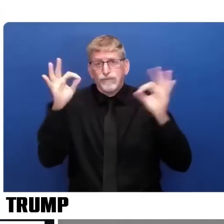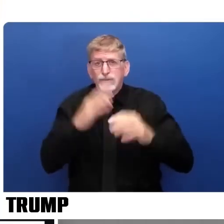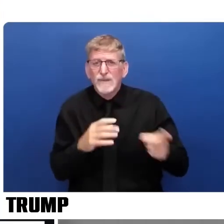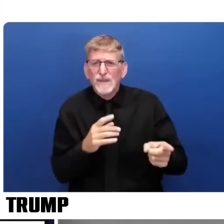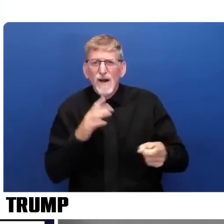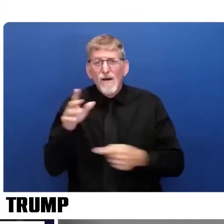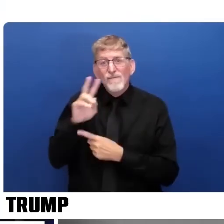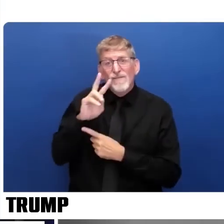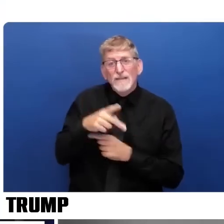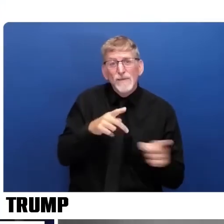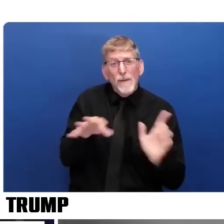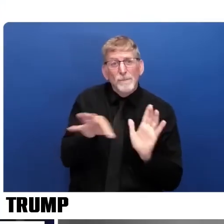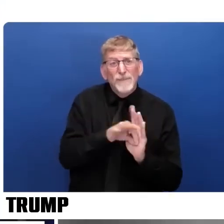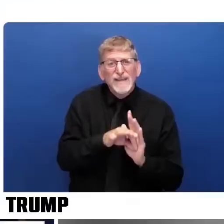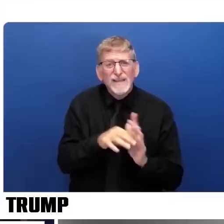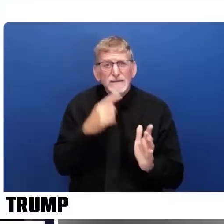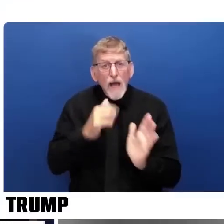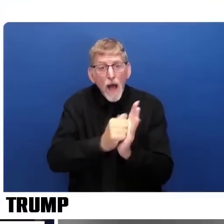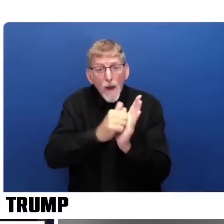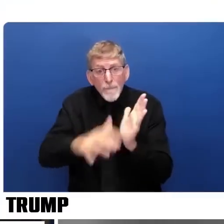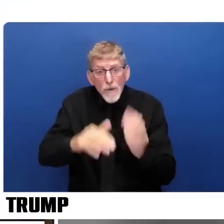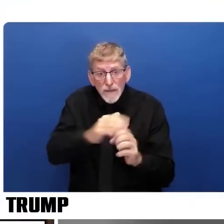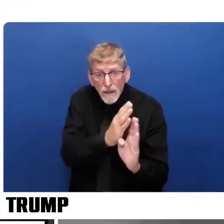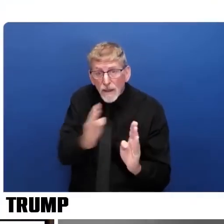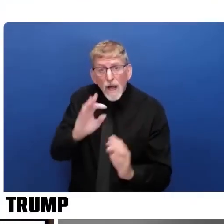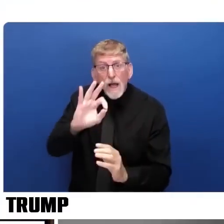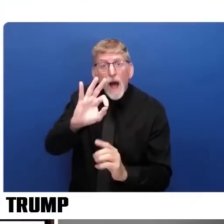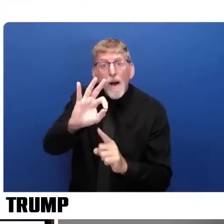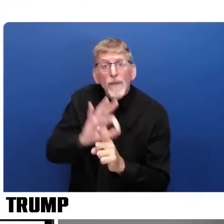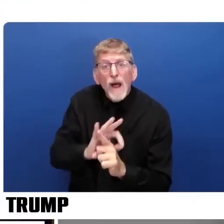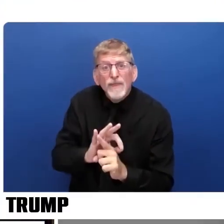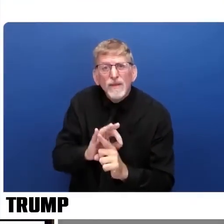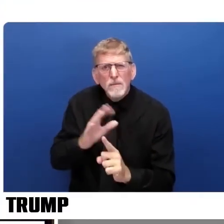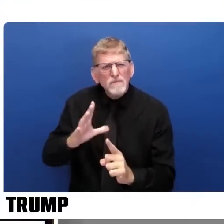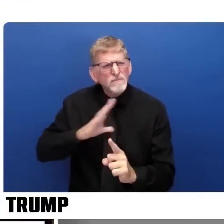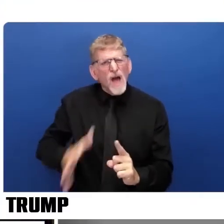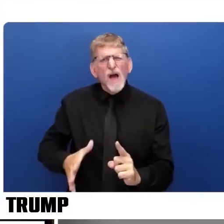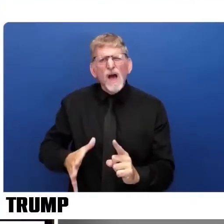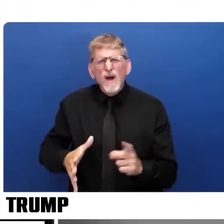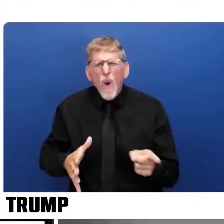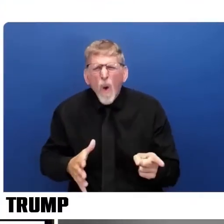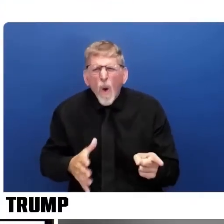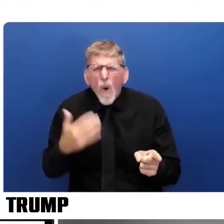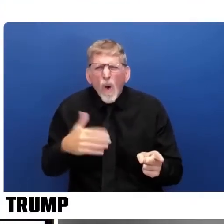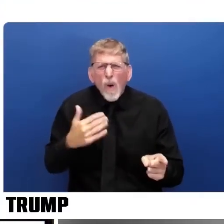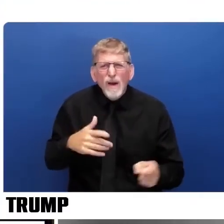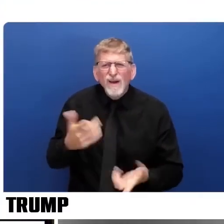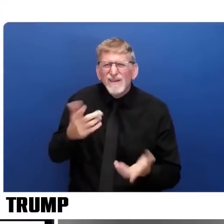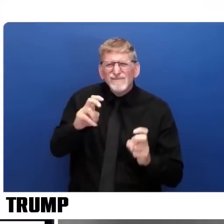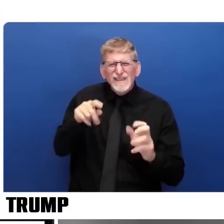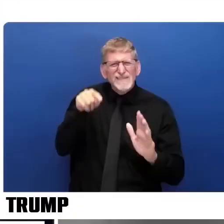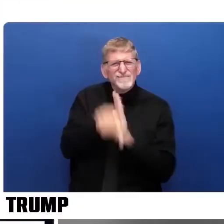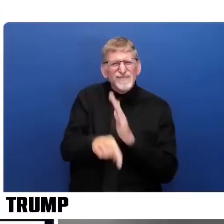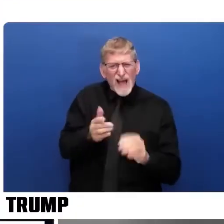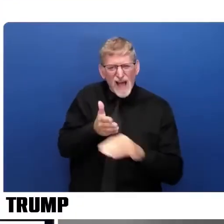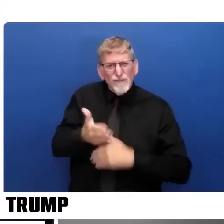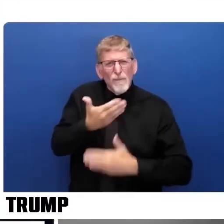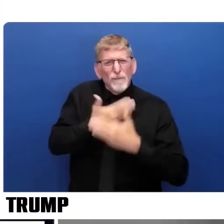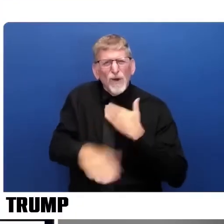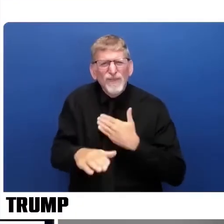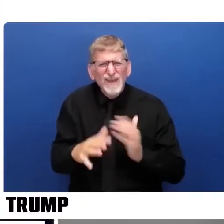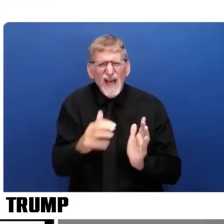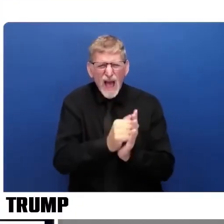is absolutely fine. He also says execution after birth. It's execution, no longer abortion, because the baby is